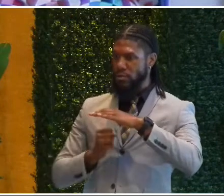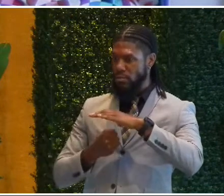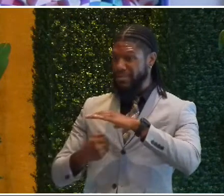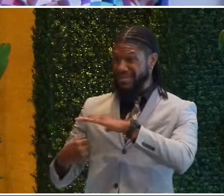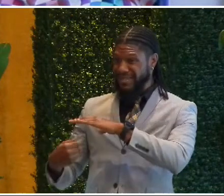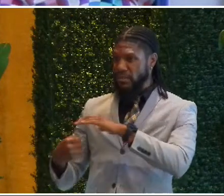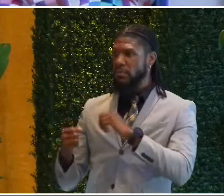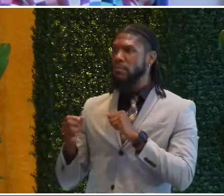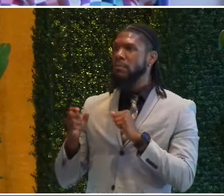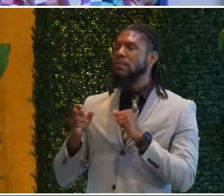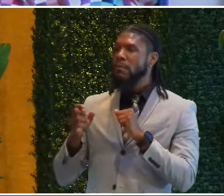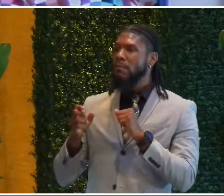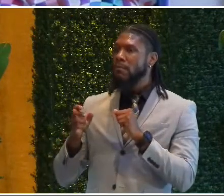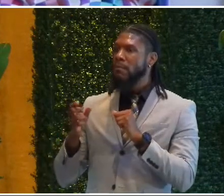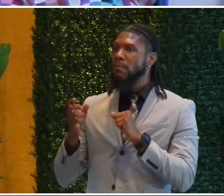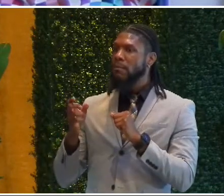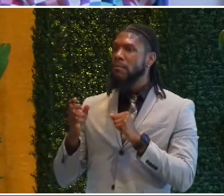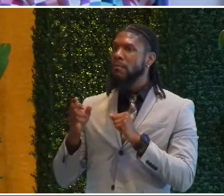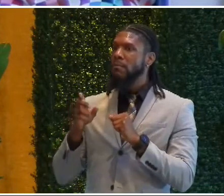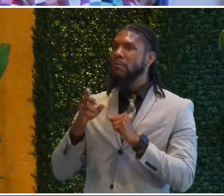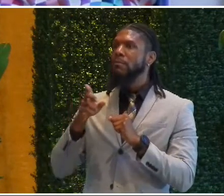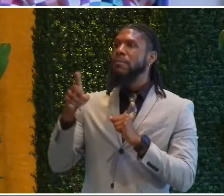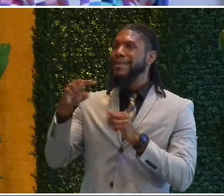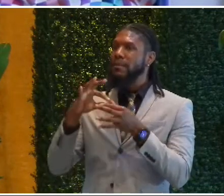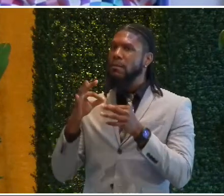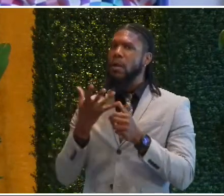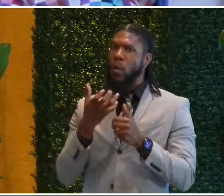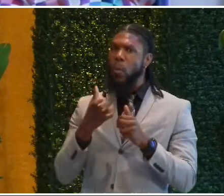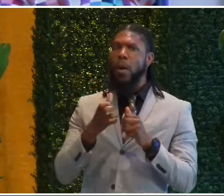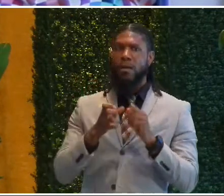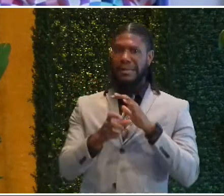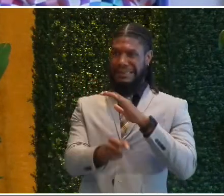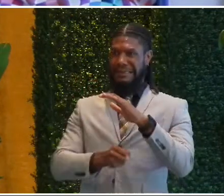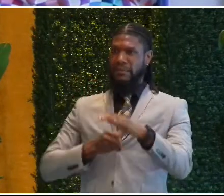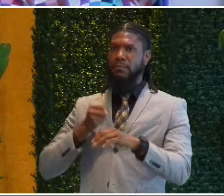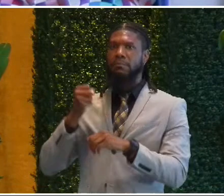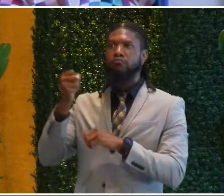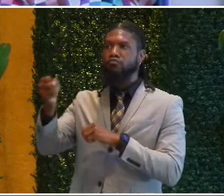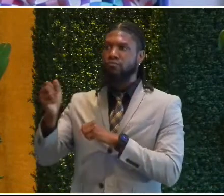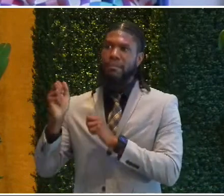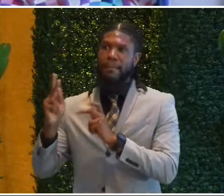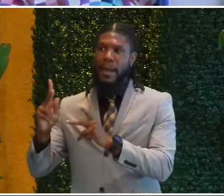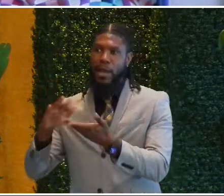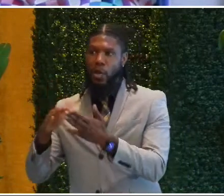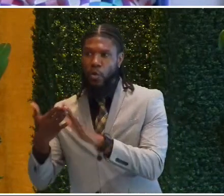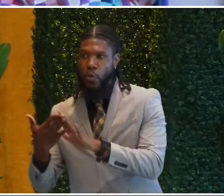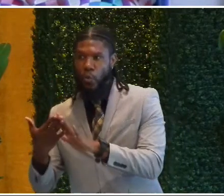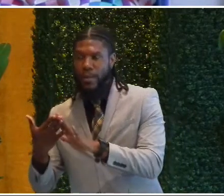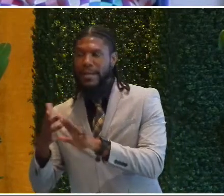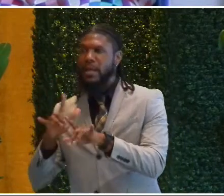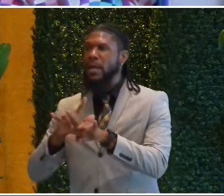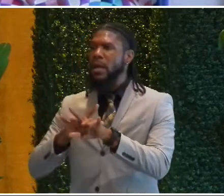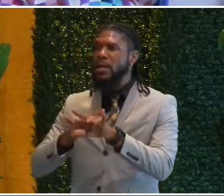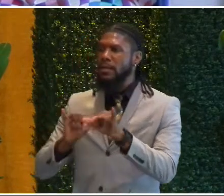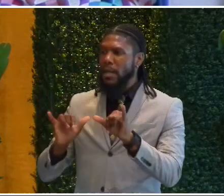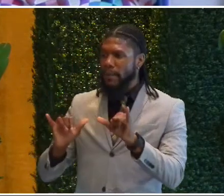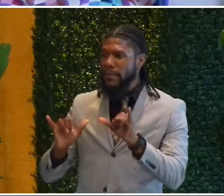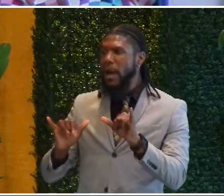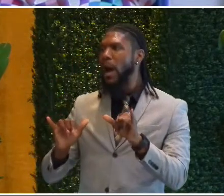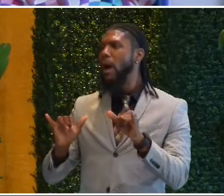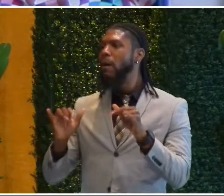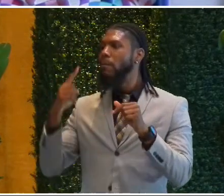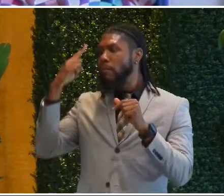people back into the community. At the same time, Reagan is completely undermining mental health care,